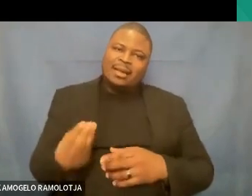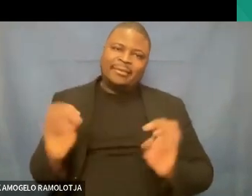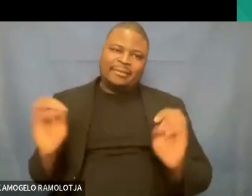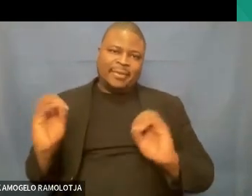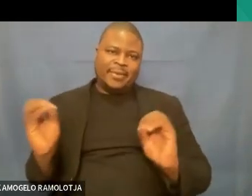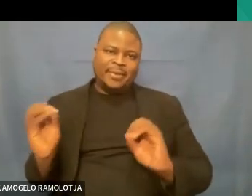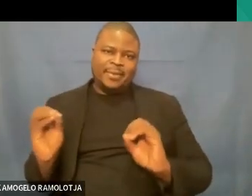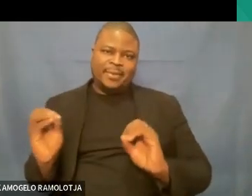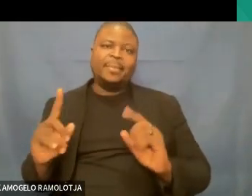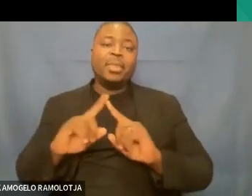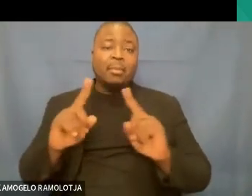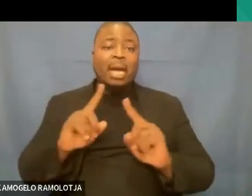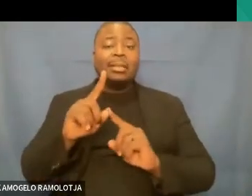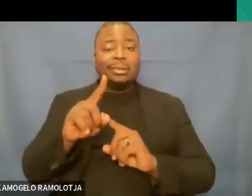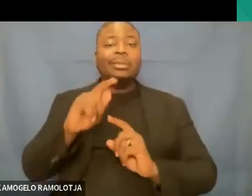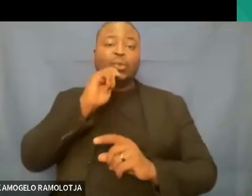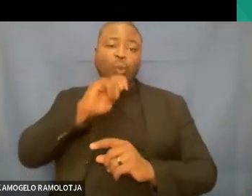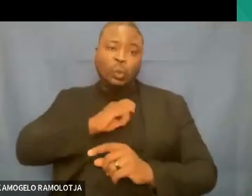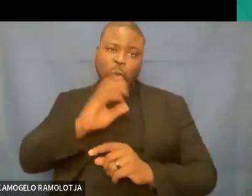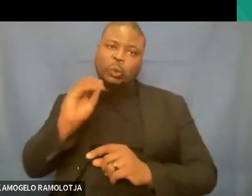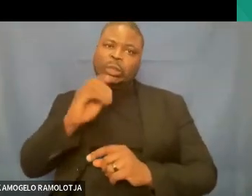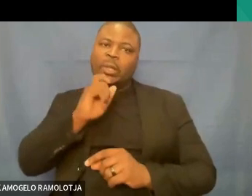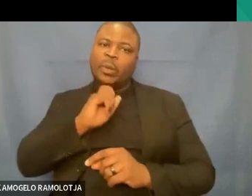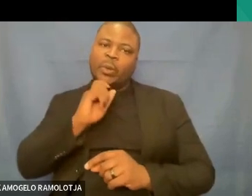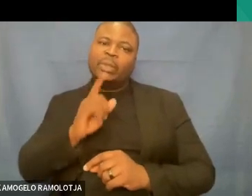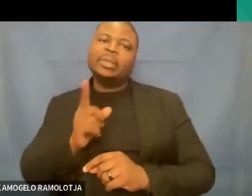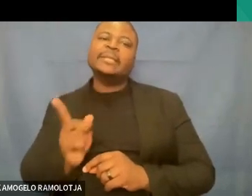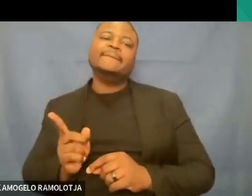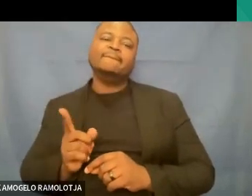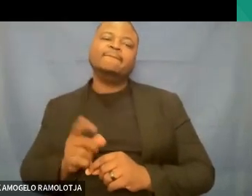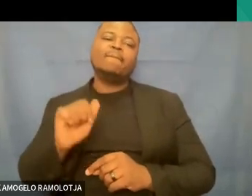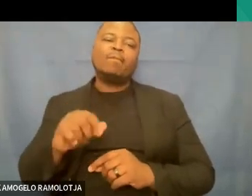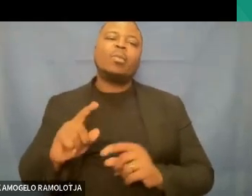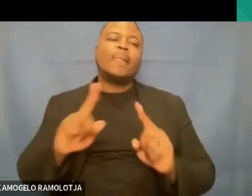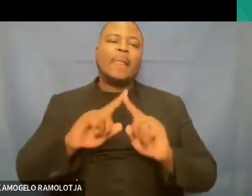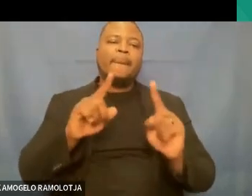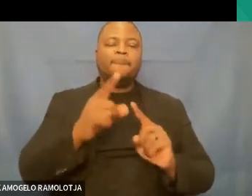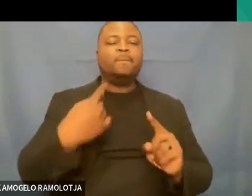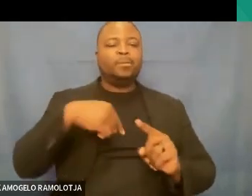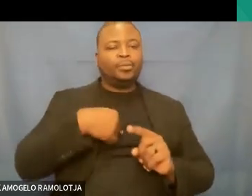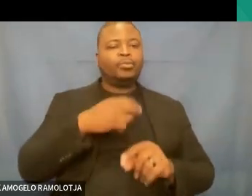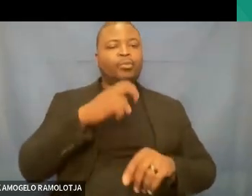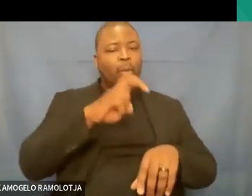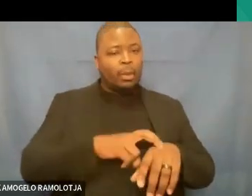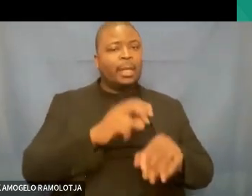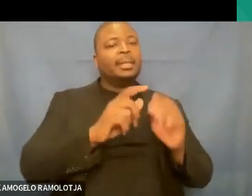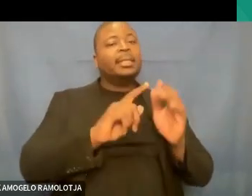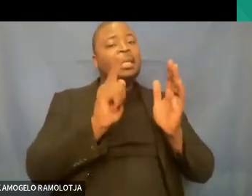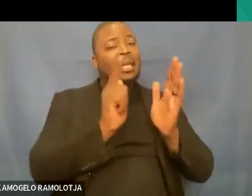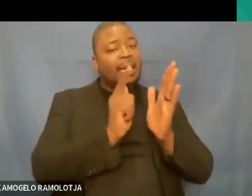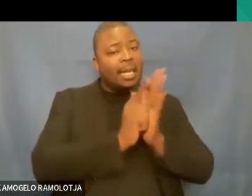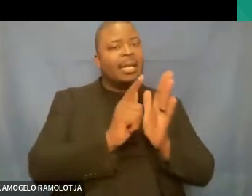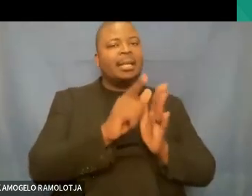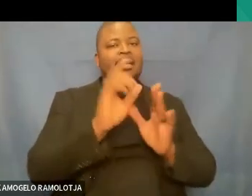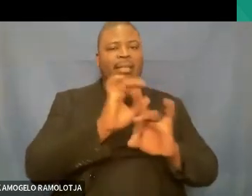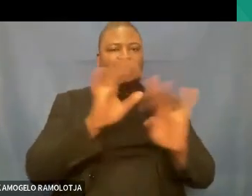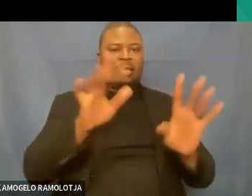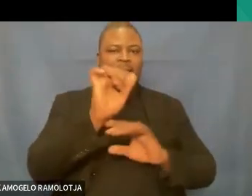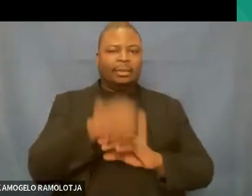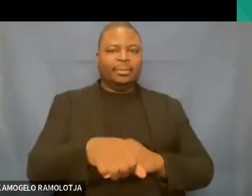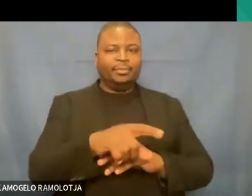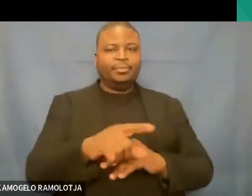actually happening. There's also a lack of legal clarity for providers because they fear arrests. I think there's